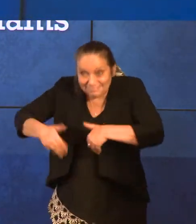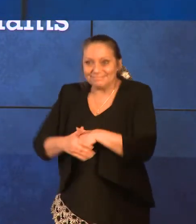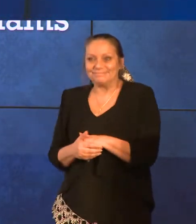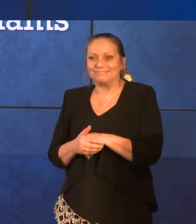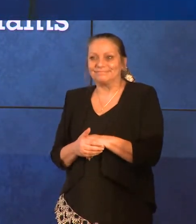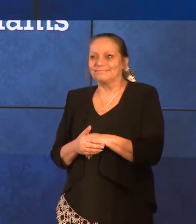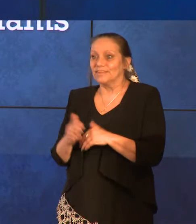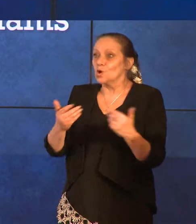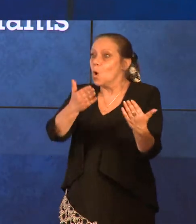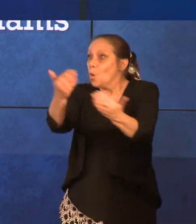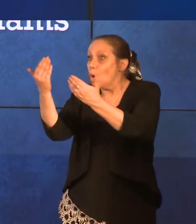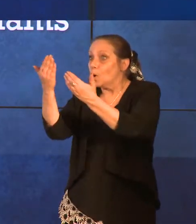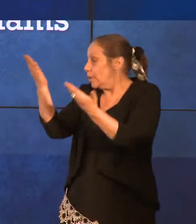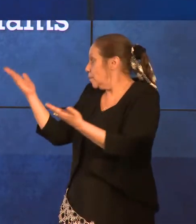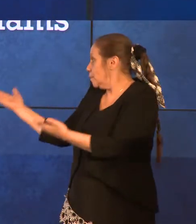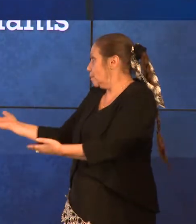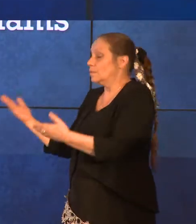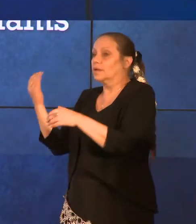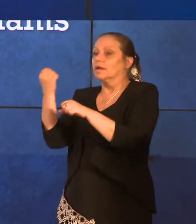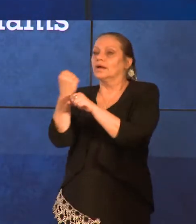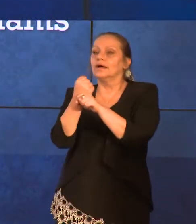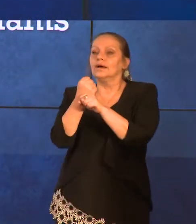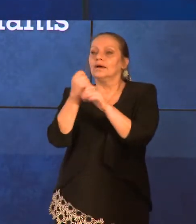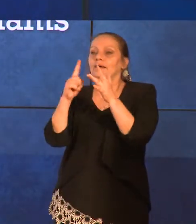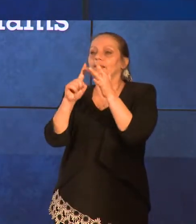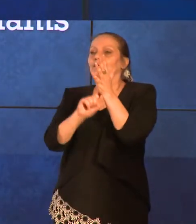So I'd like to welcome to the stage Gillian